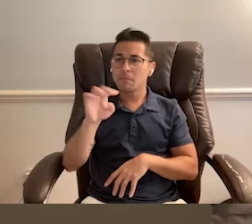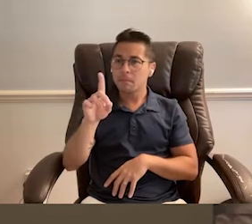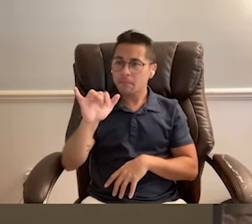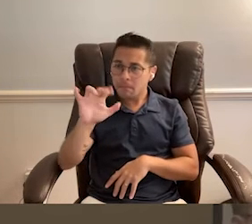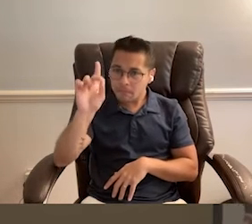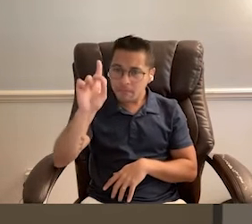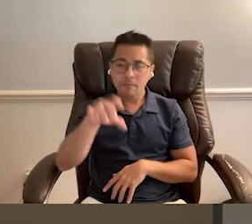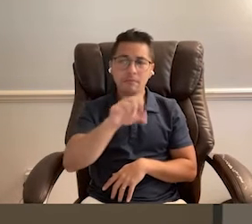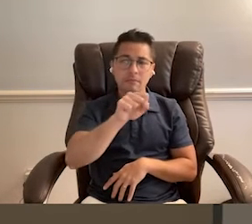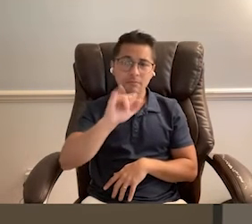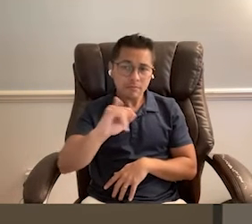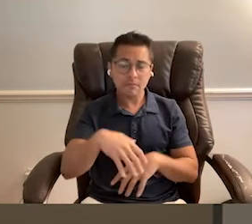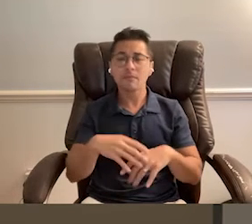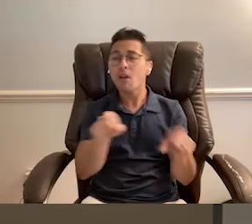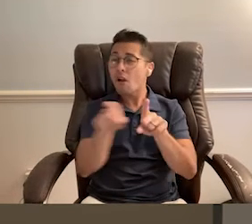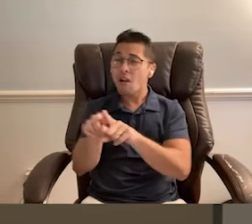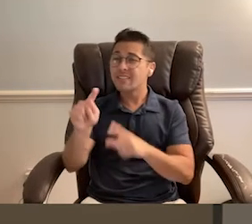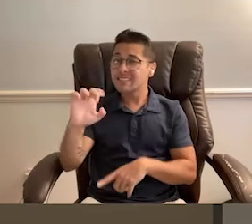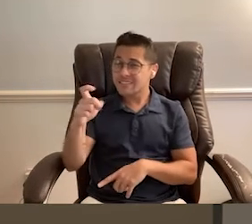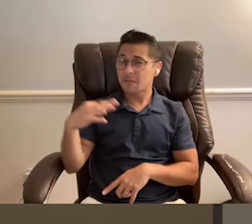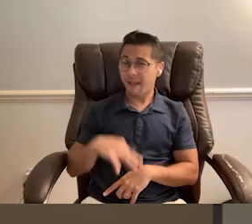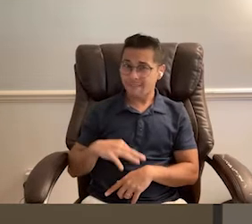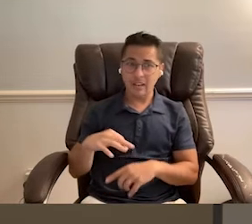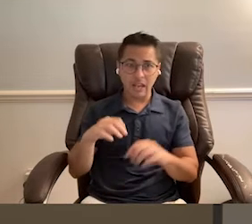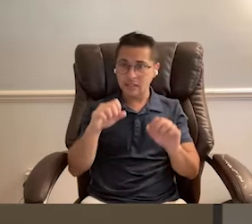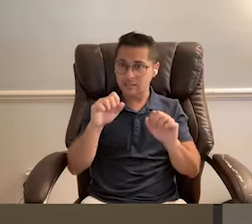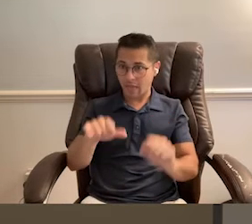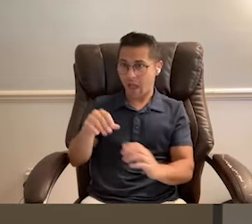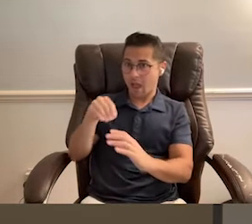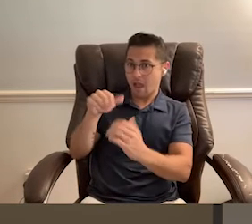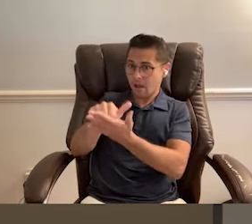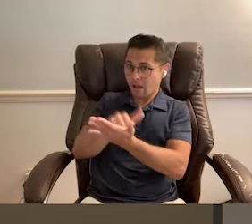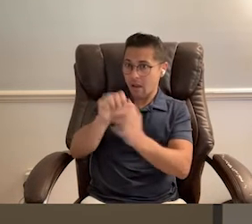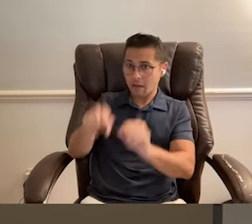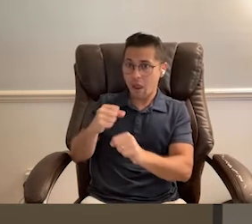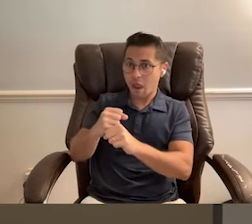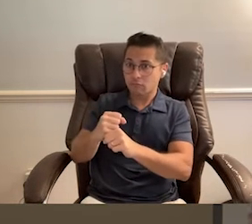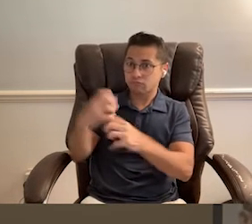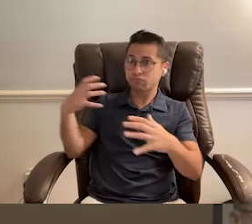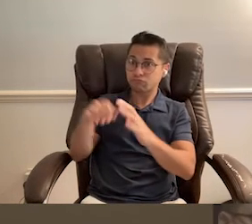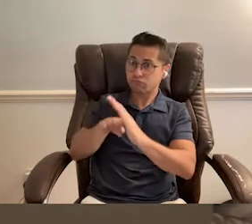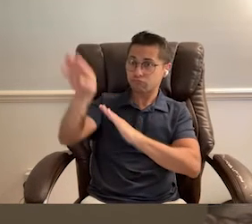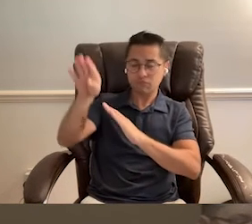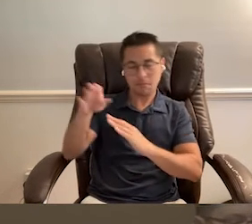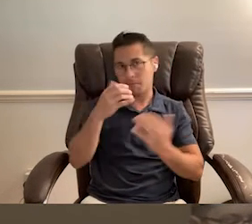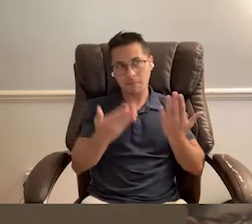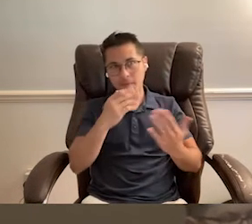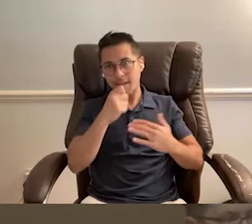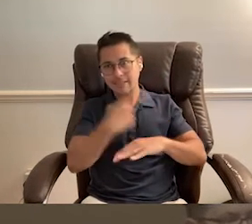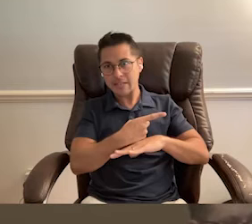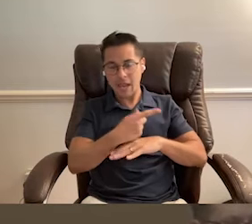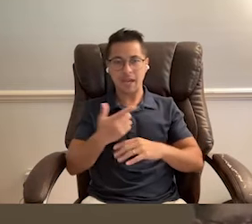benefits, tax-free growth, being able to have these funds grow, maybe not in today's market, but you know, previous to January. You